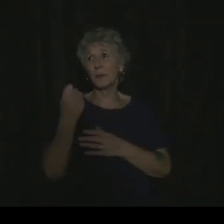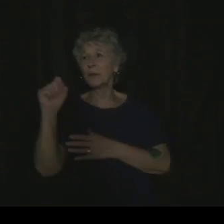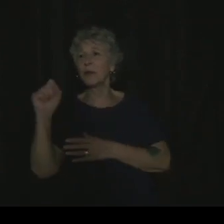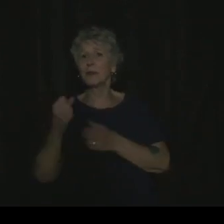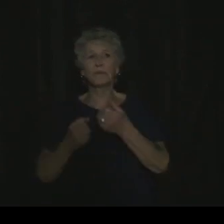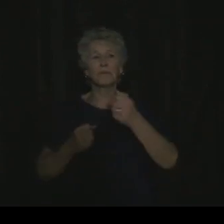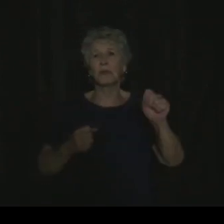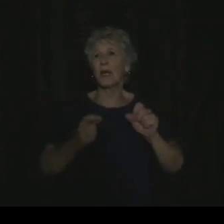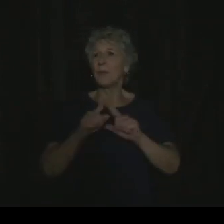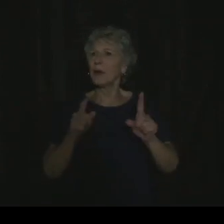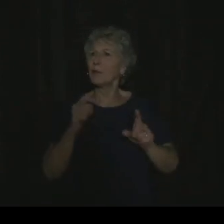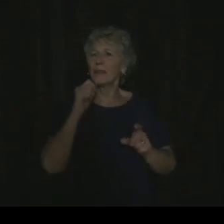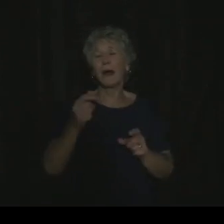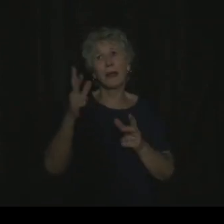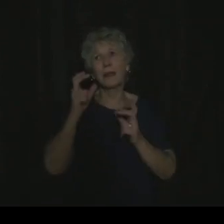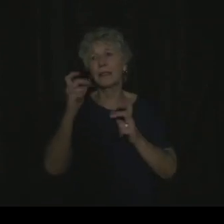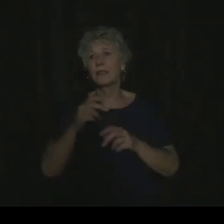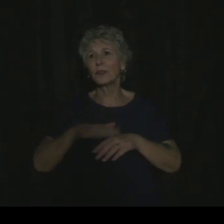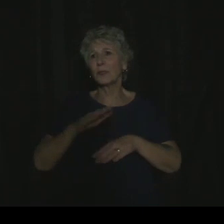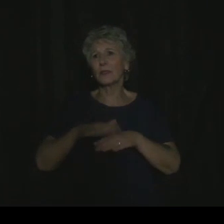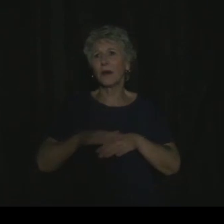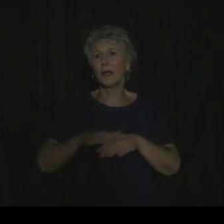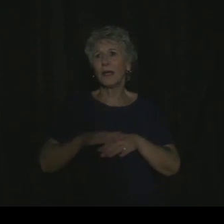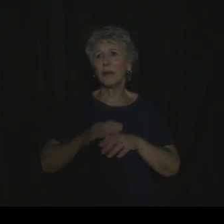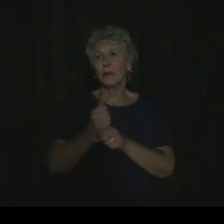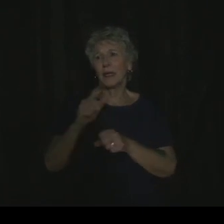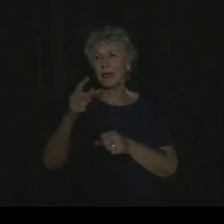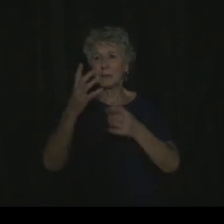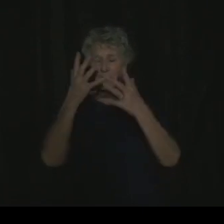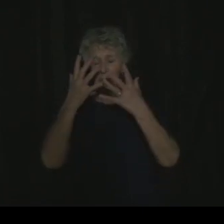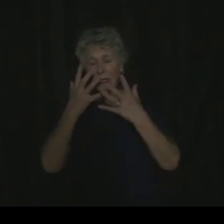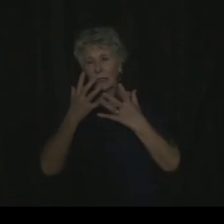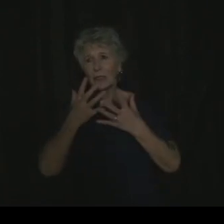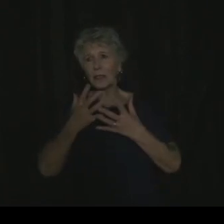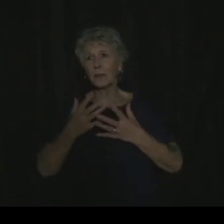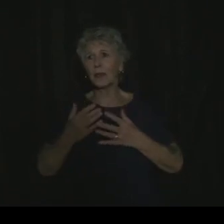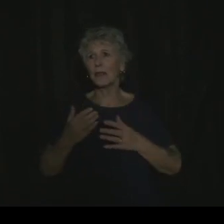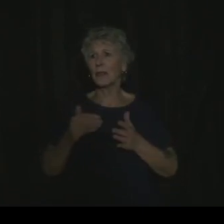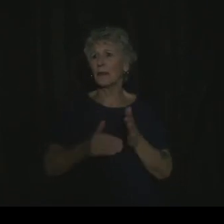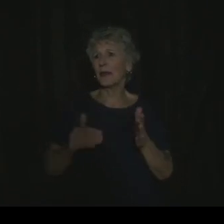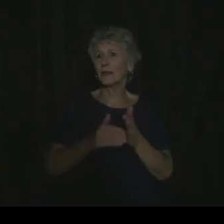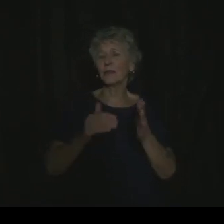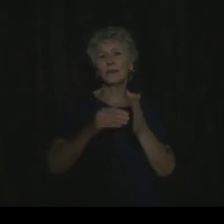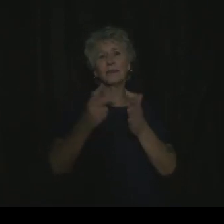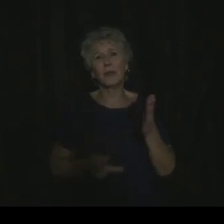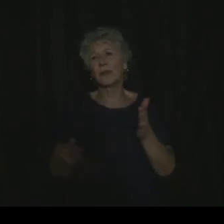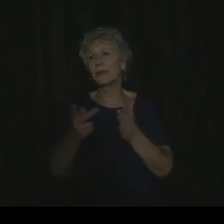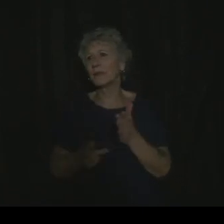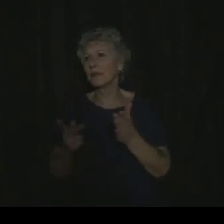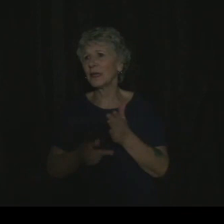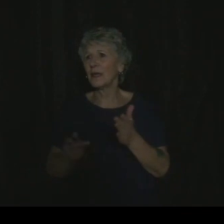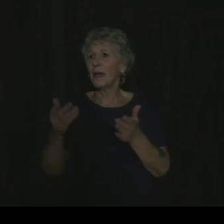not hearken to his calls, grieved him by a thousand